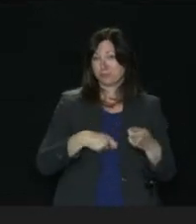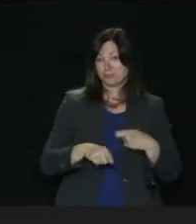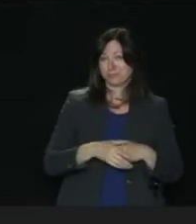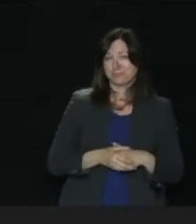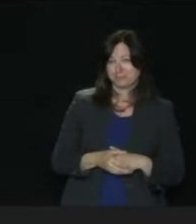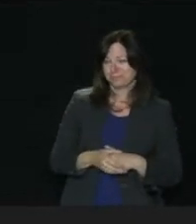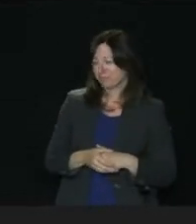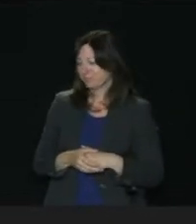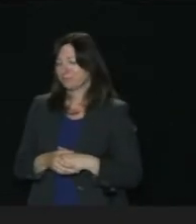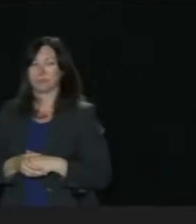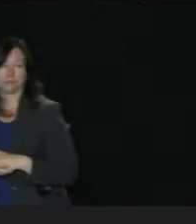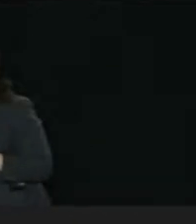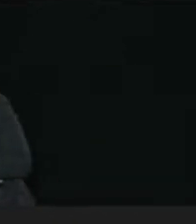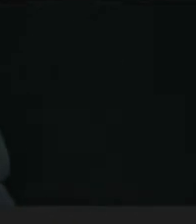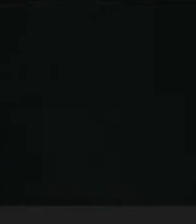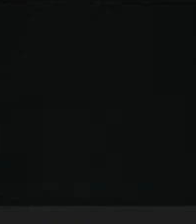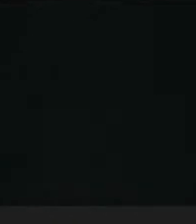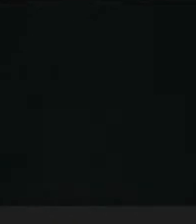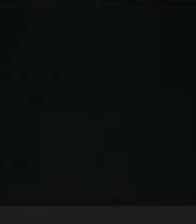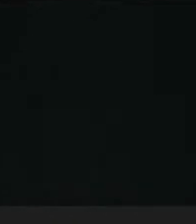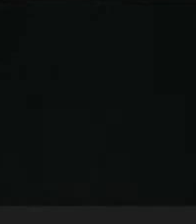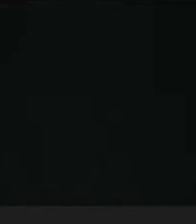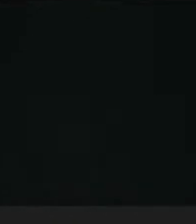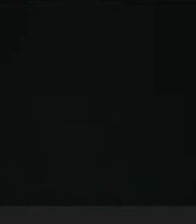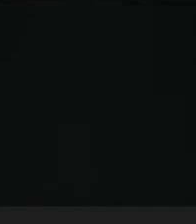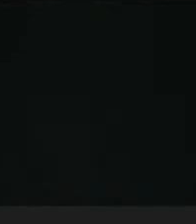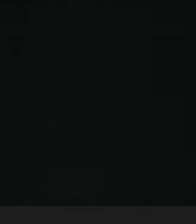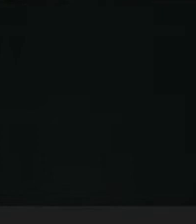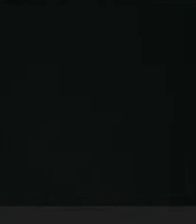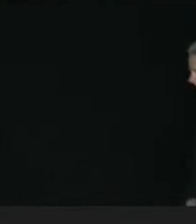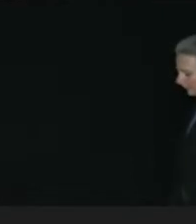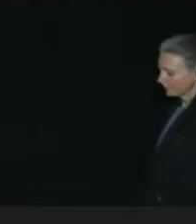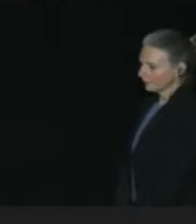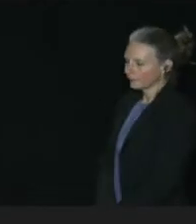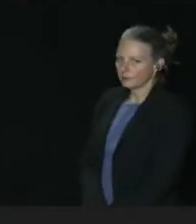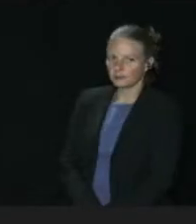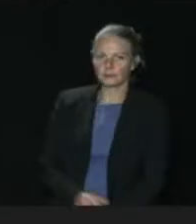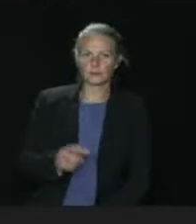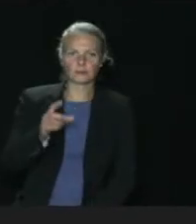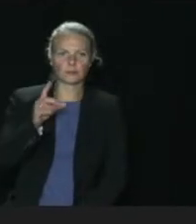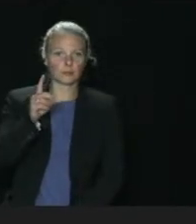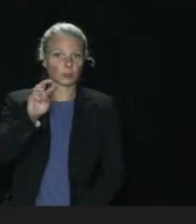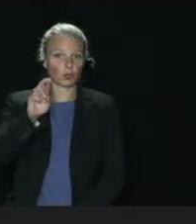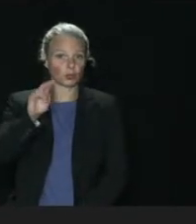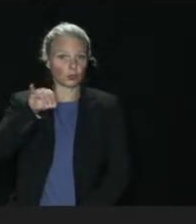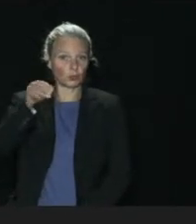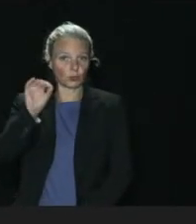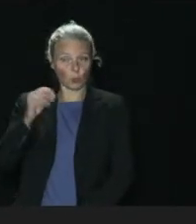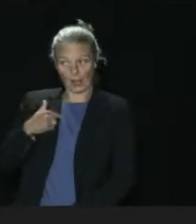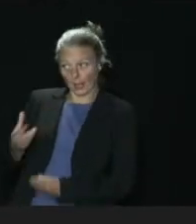Say, Dr. Njoo, This is Dr. Njoo. Perhaps I could add some comments.